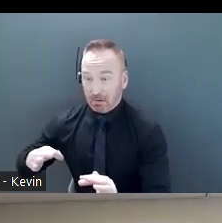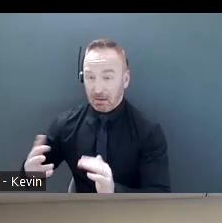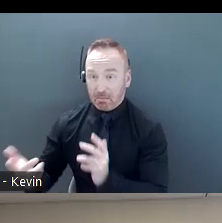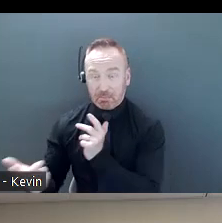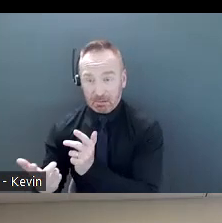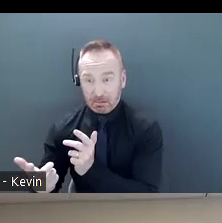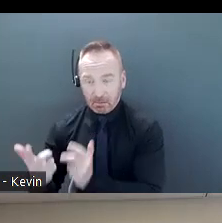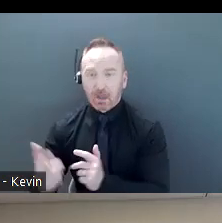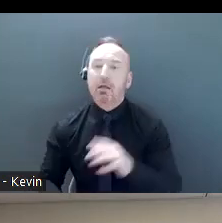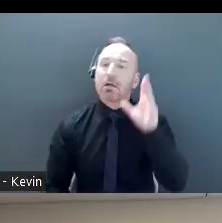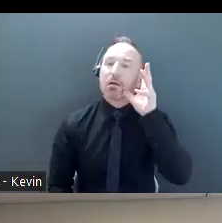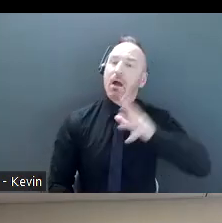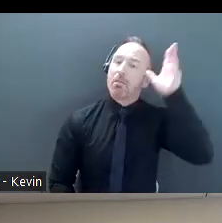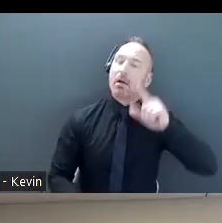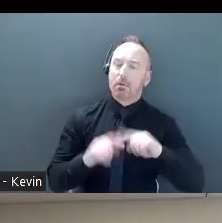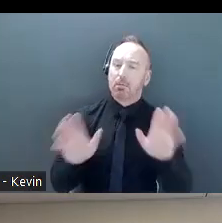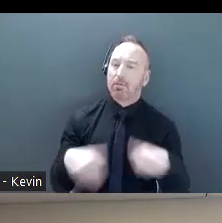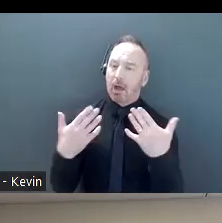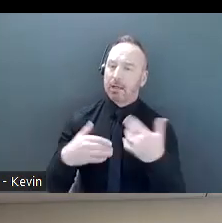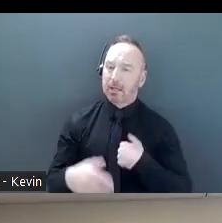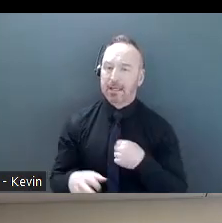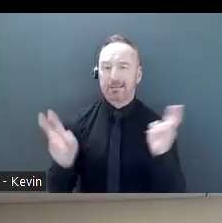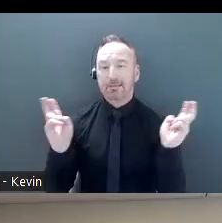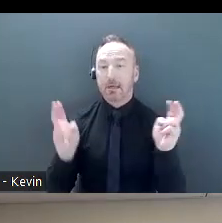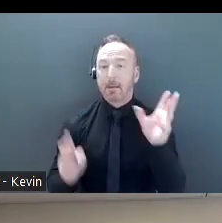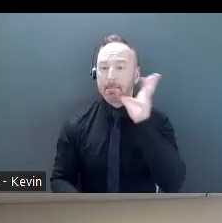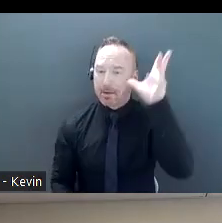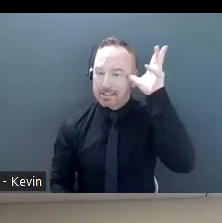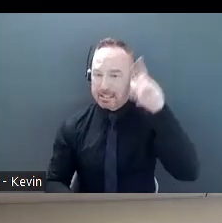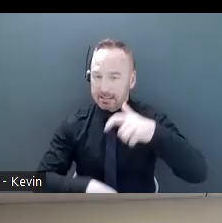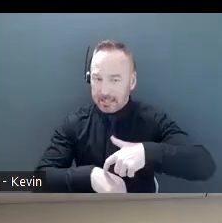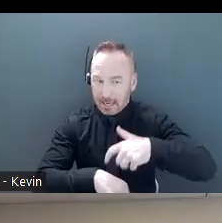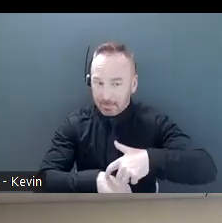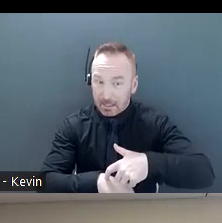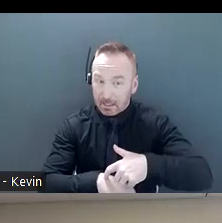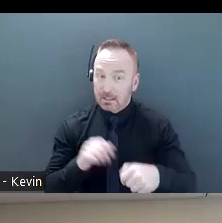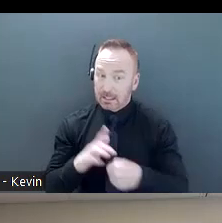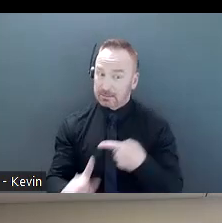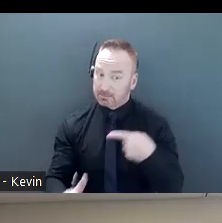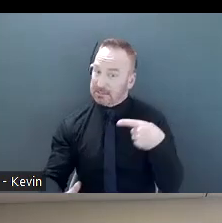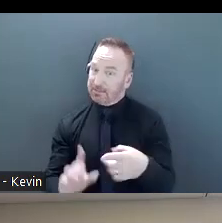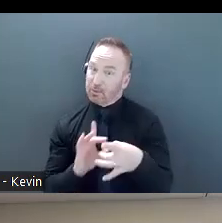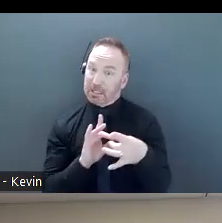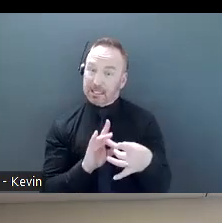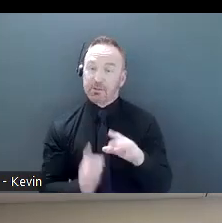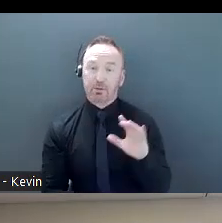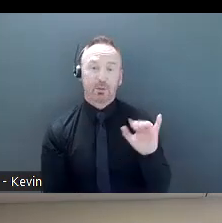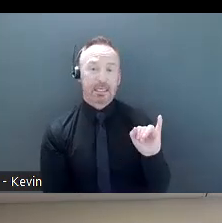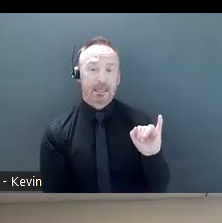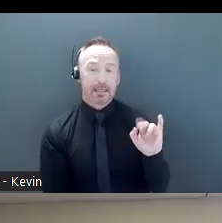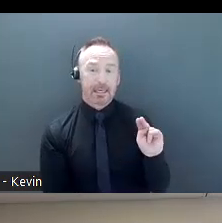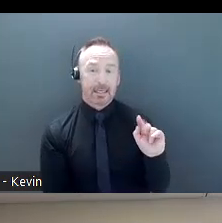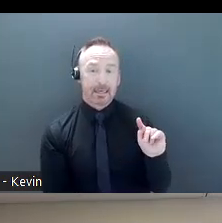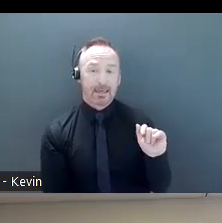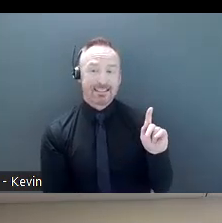that parenting time, even against intact family. Now, the part where it becomes tricky is, what